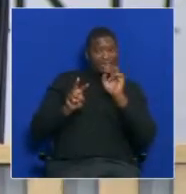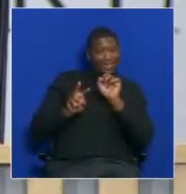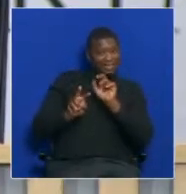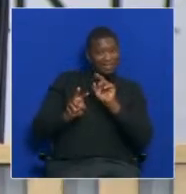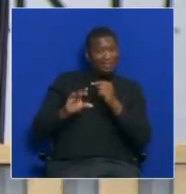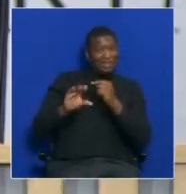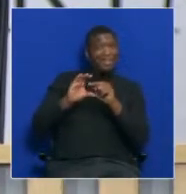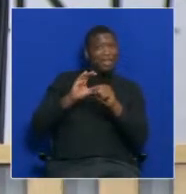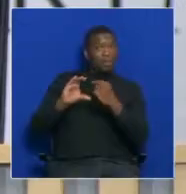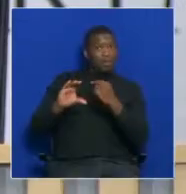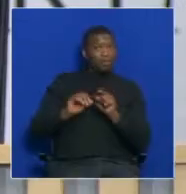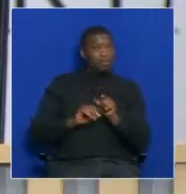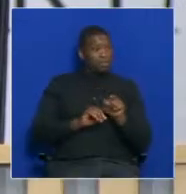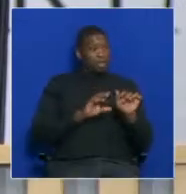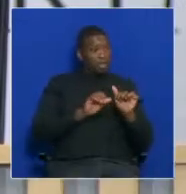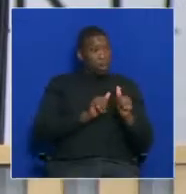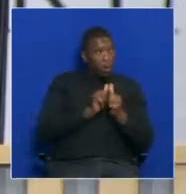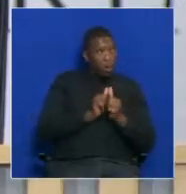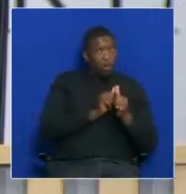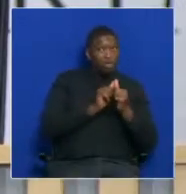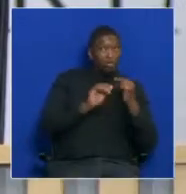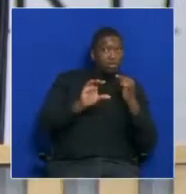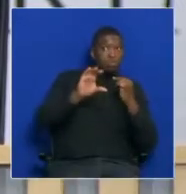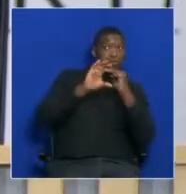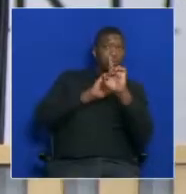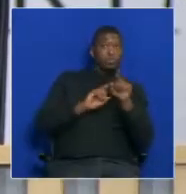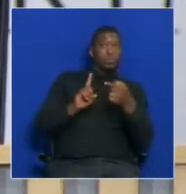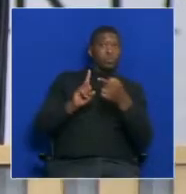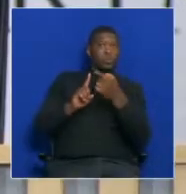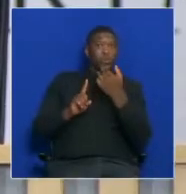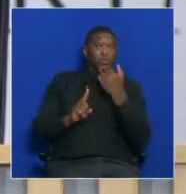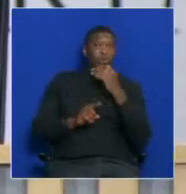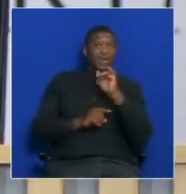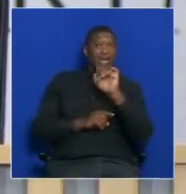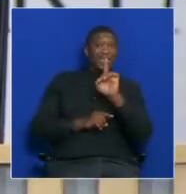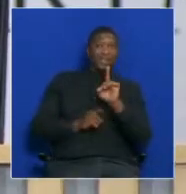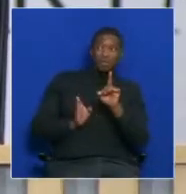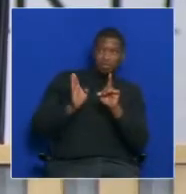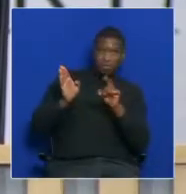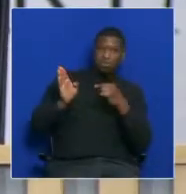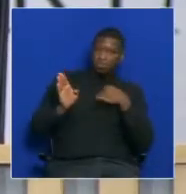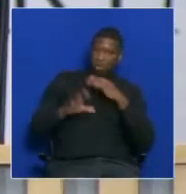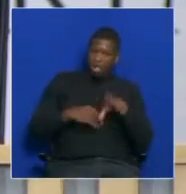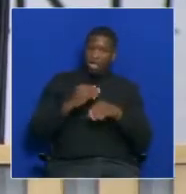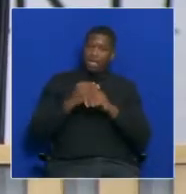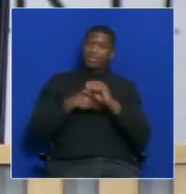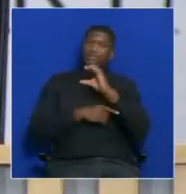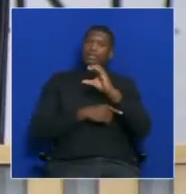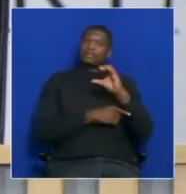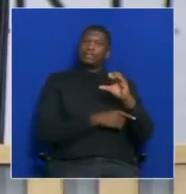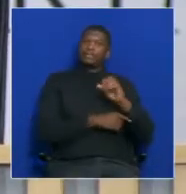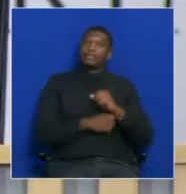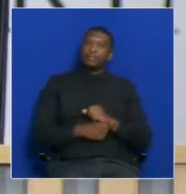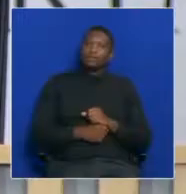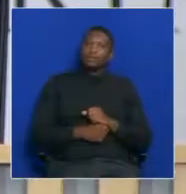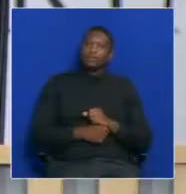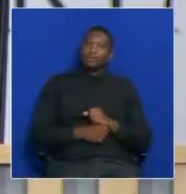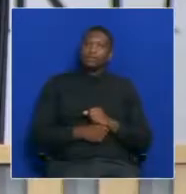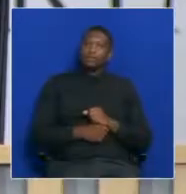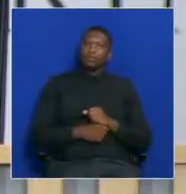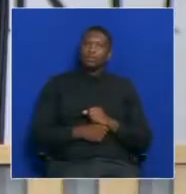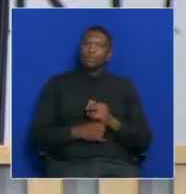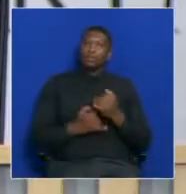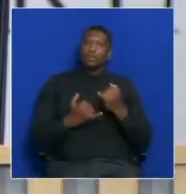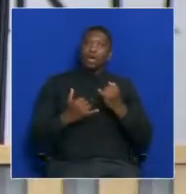were sending these emails to the ID herself, and I'm copied in those emails. And in bilateral meetings